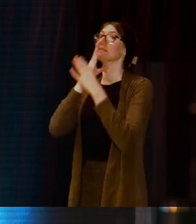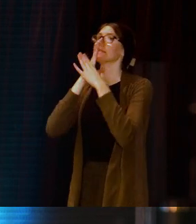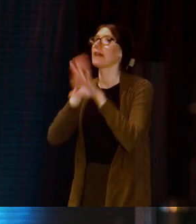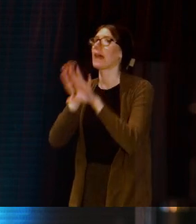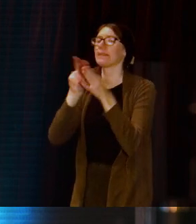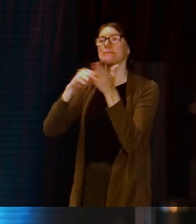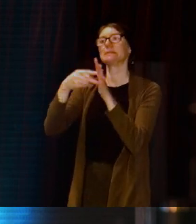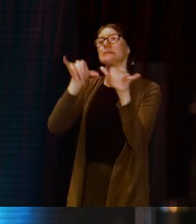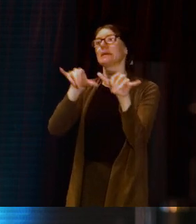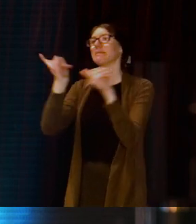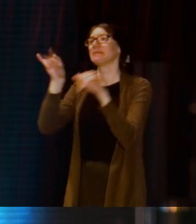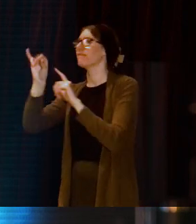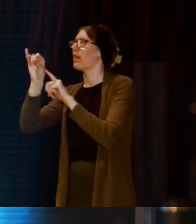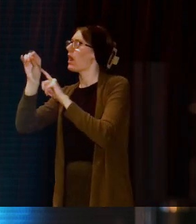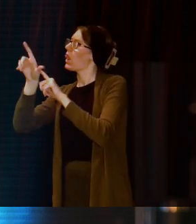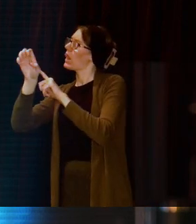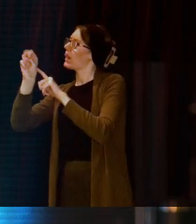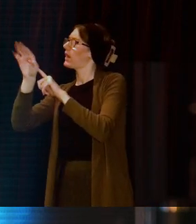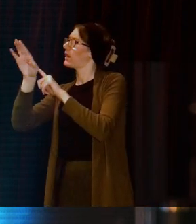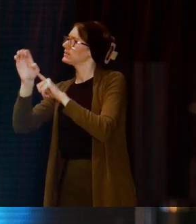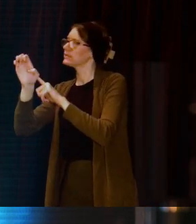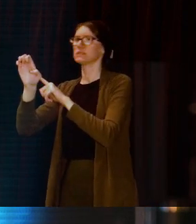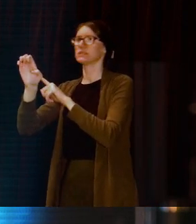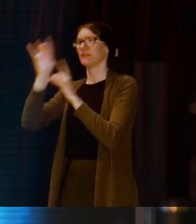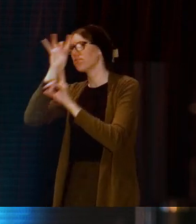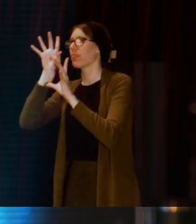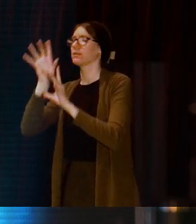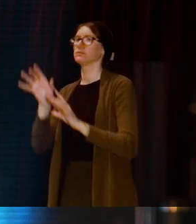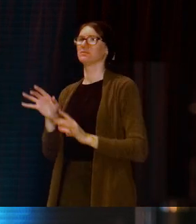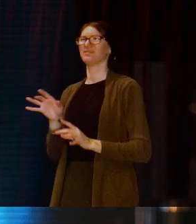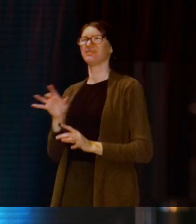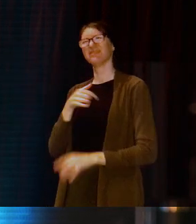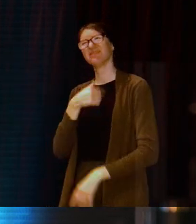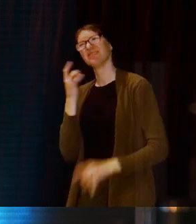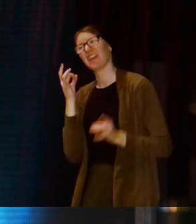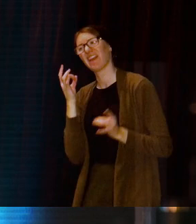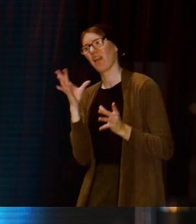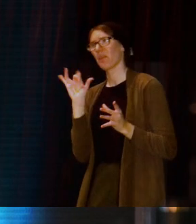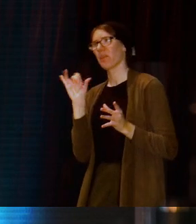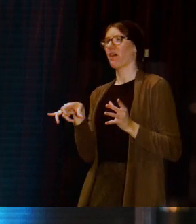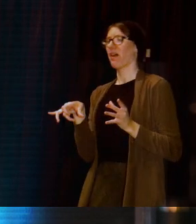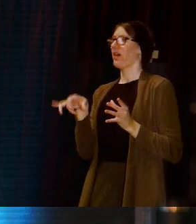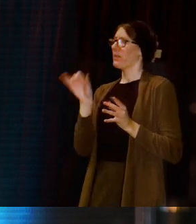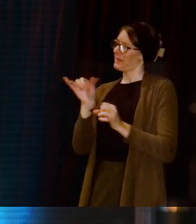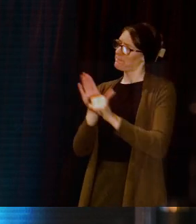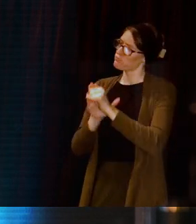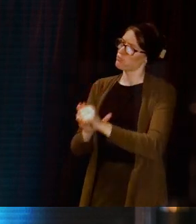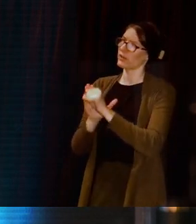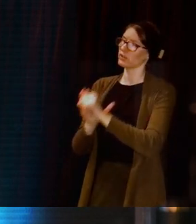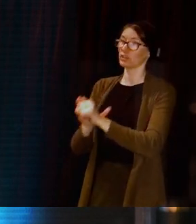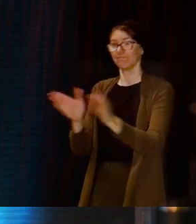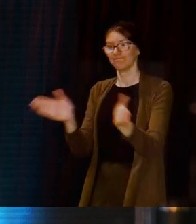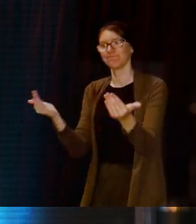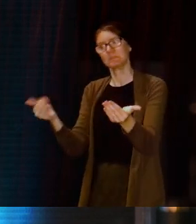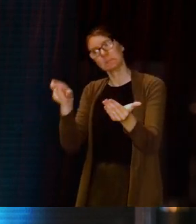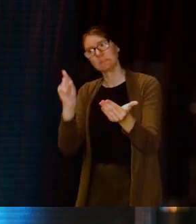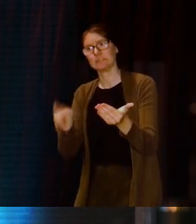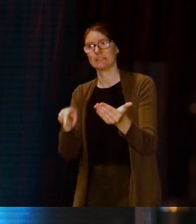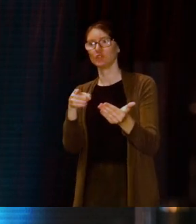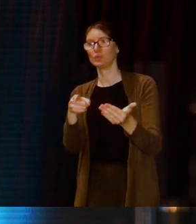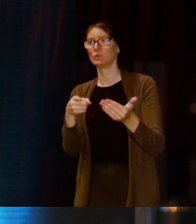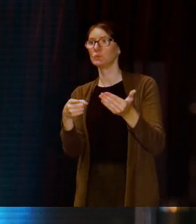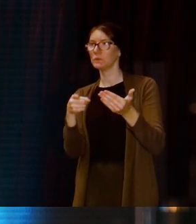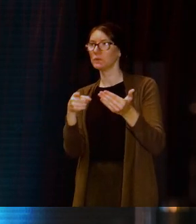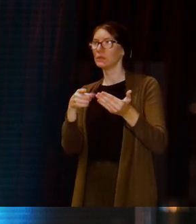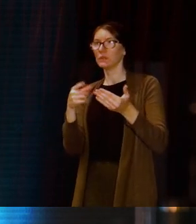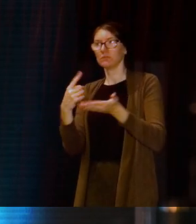silence is violence. I hate that slogan. You know, that is just a means of intimidation and pressure for somebody else trying to say, I want